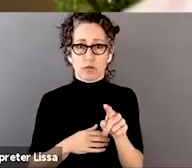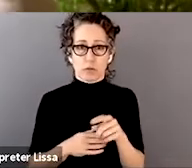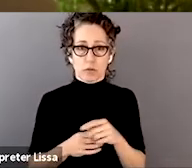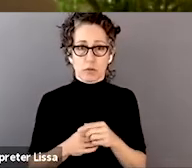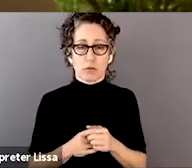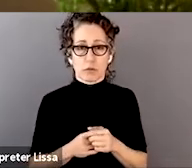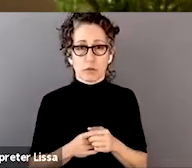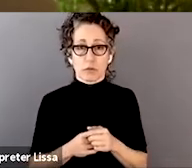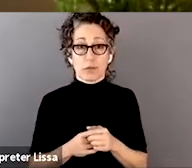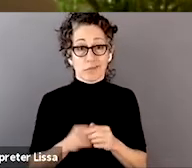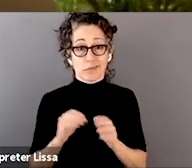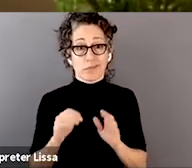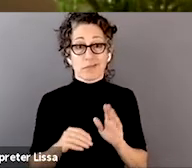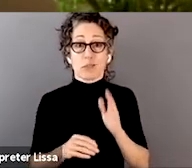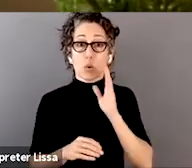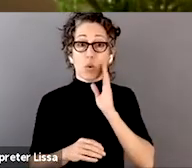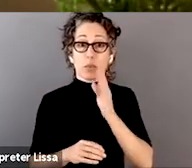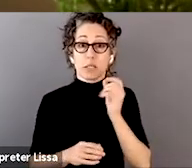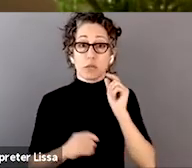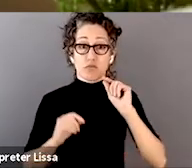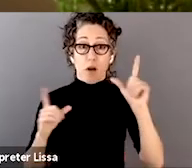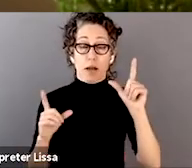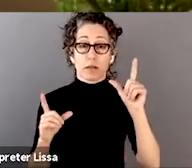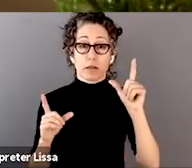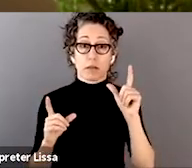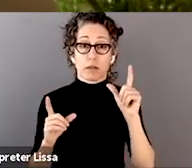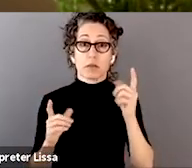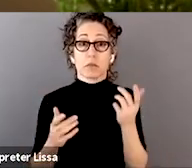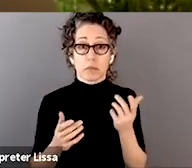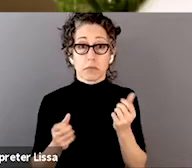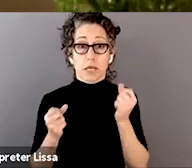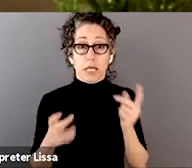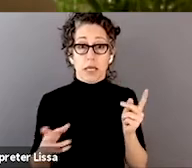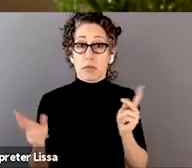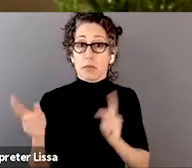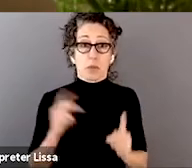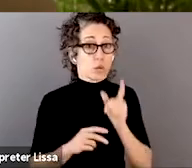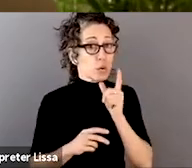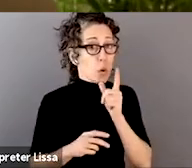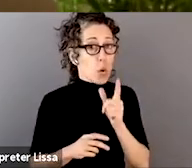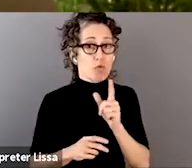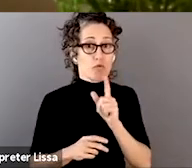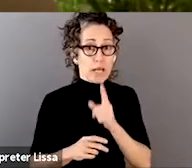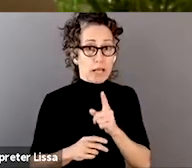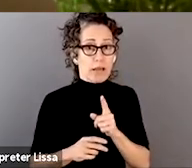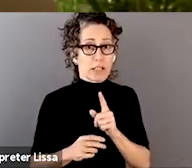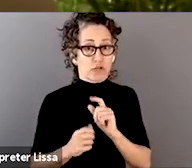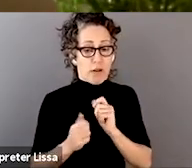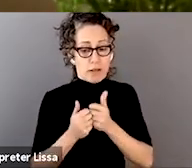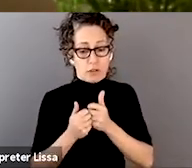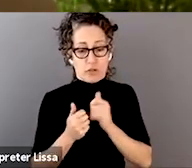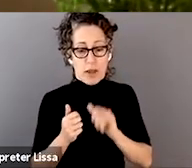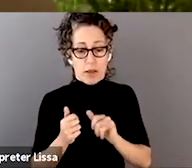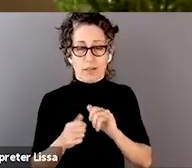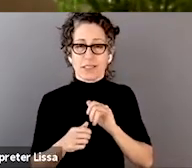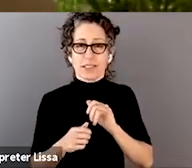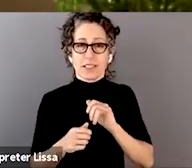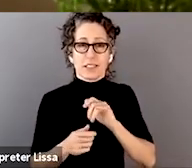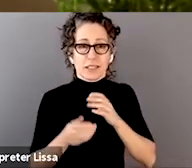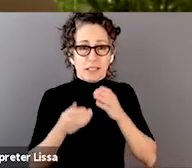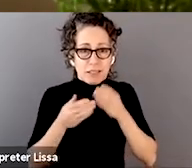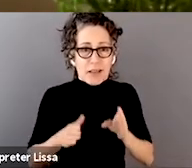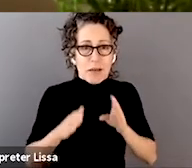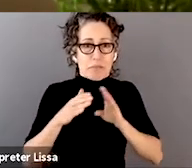be surprised to see how many times people don't ask these kinds of very bare minimum questions and do some basic checks